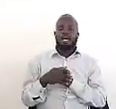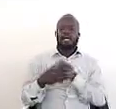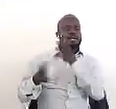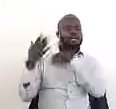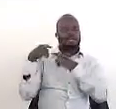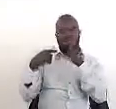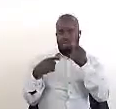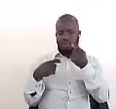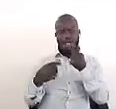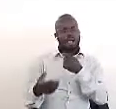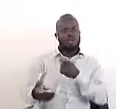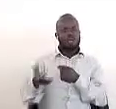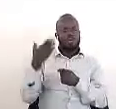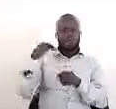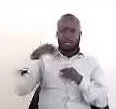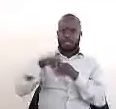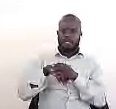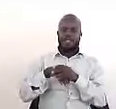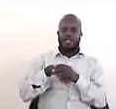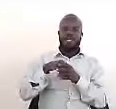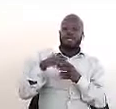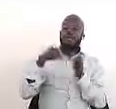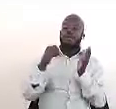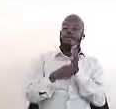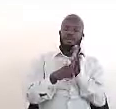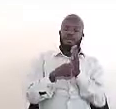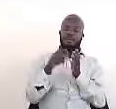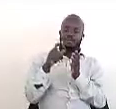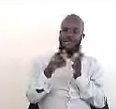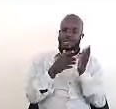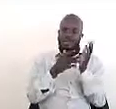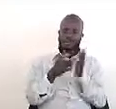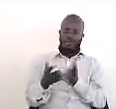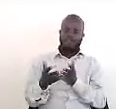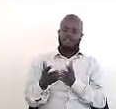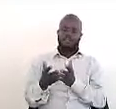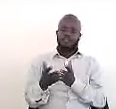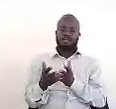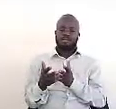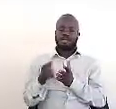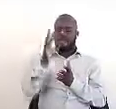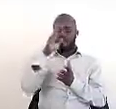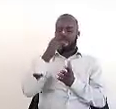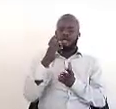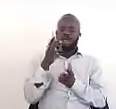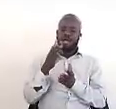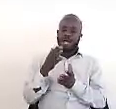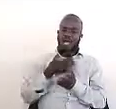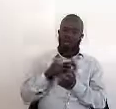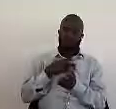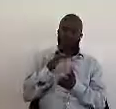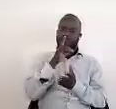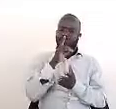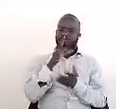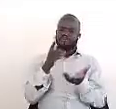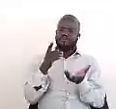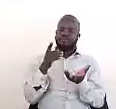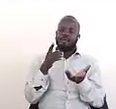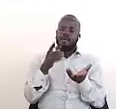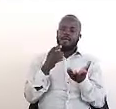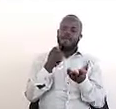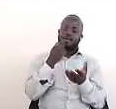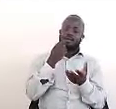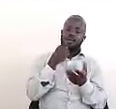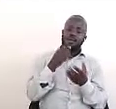So a little bit of history. Early on in the epidemic, it was actually the appearance of OIs that alerted medical professionals to